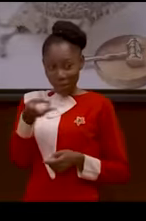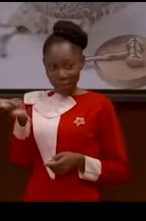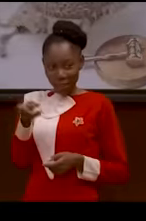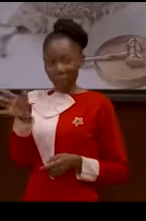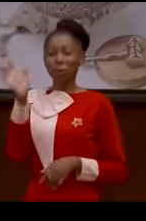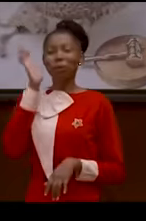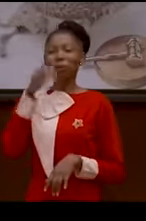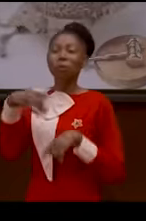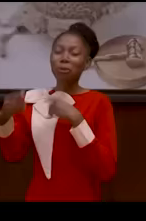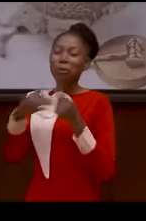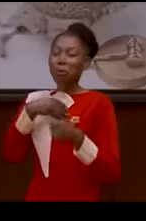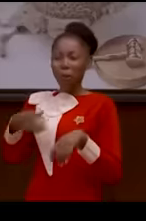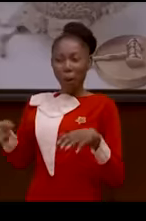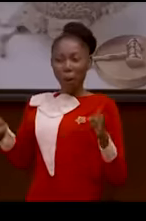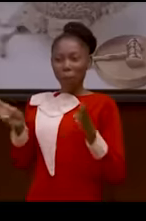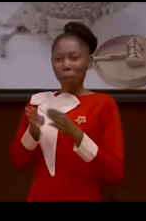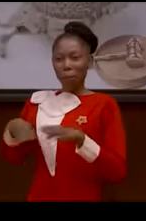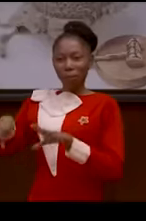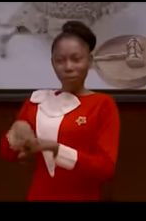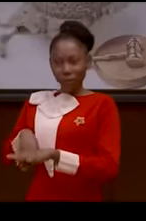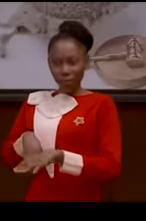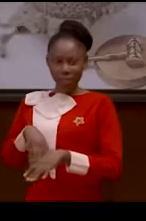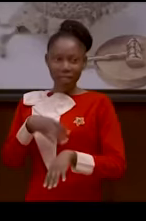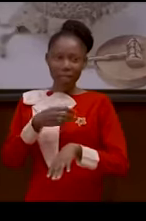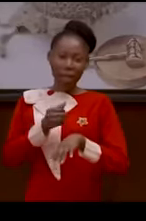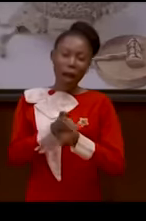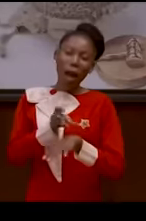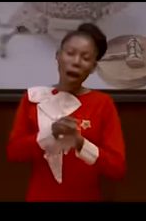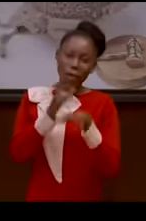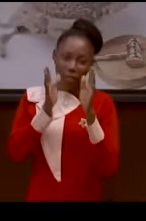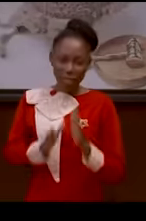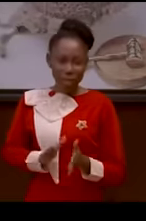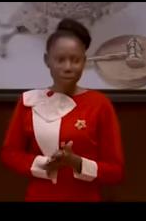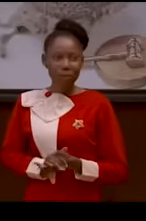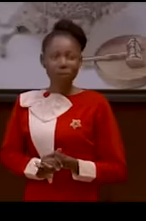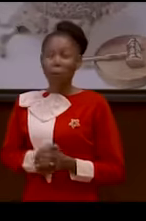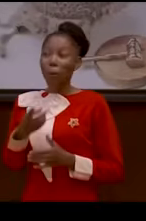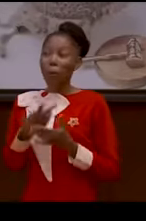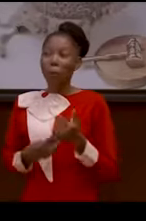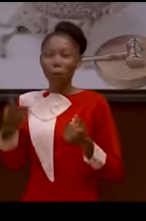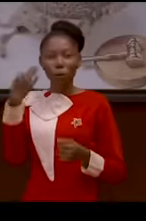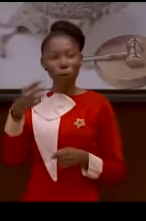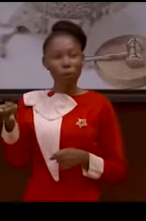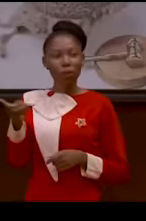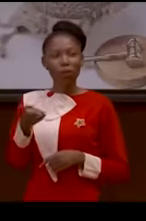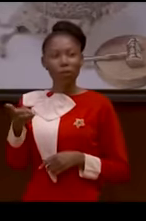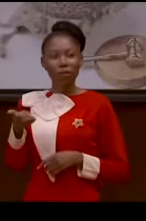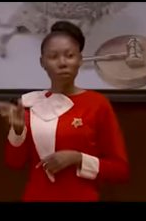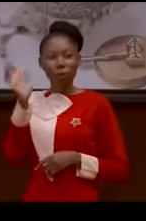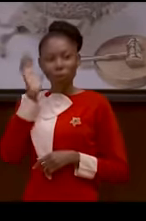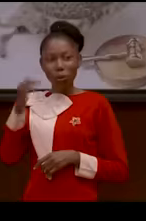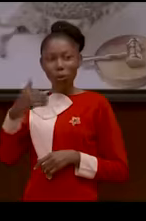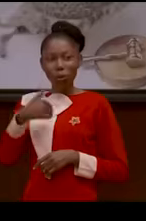meet a marriage counselor. You're just talking. You see, I'm not talking. Listen to me, right? The two of you are going to